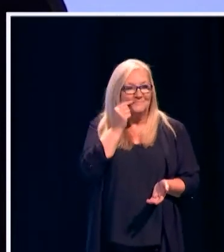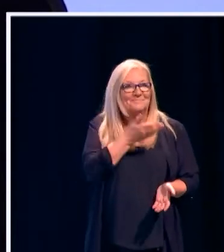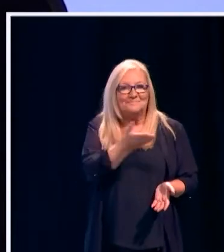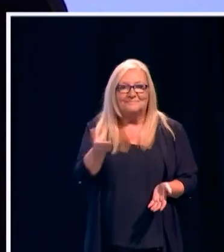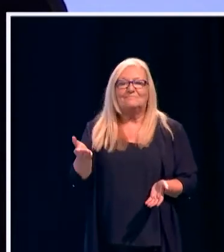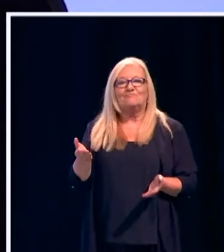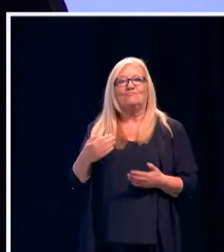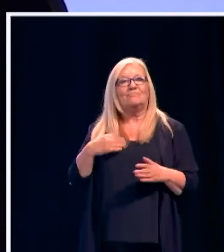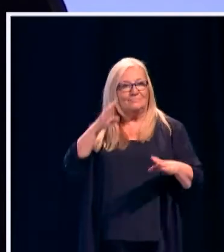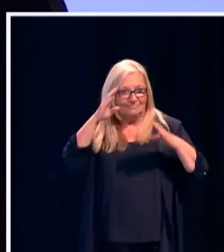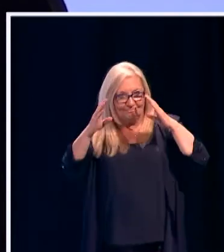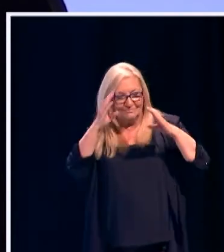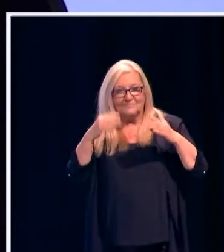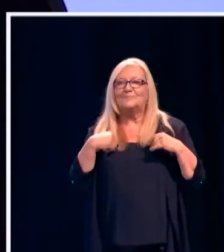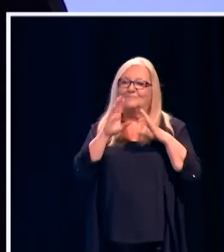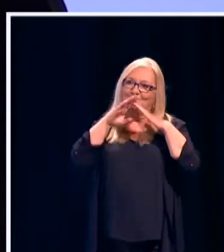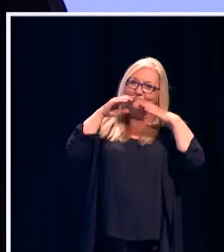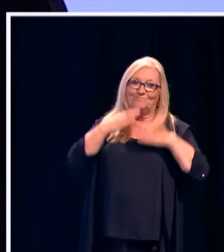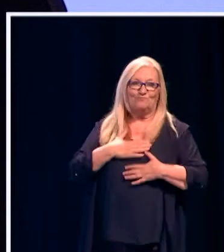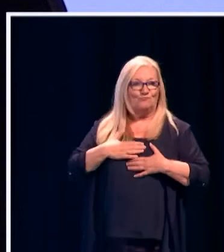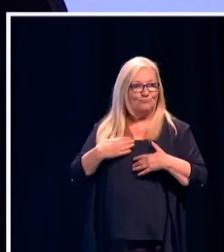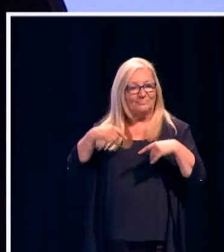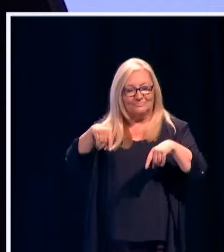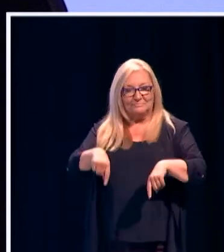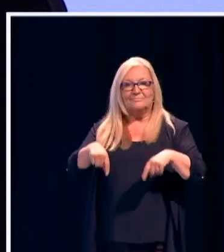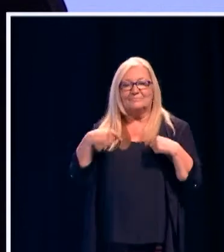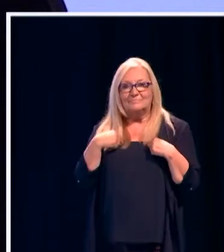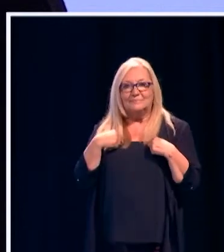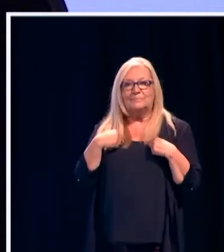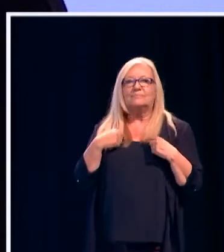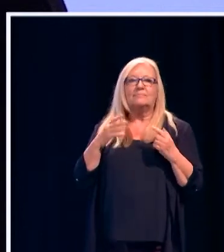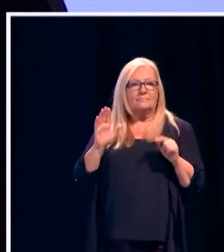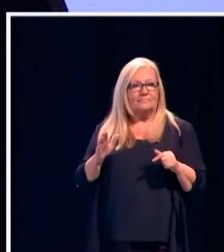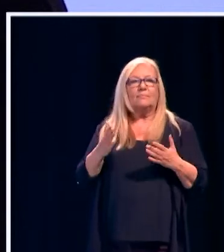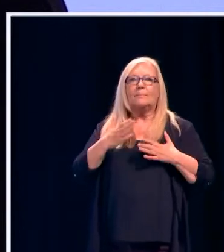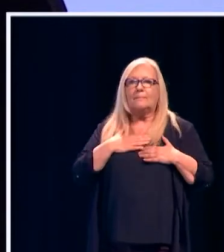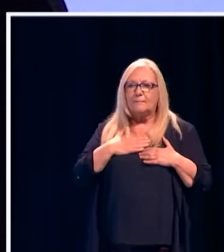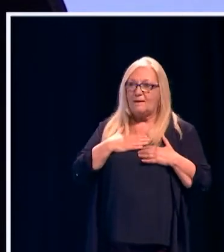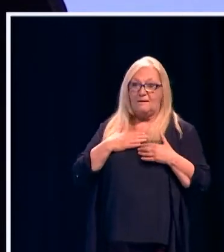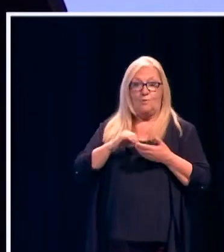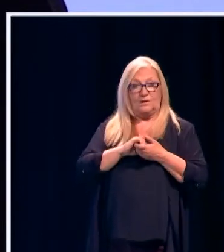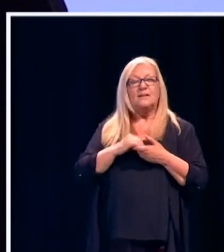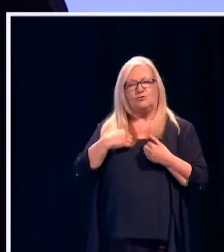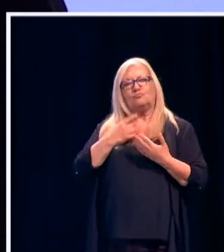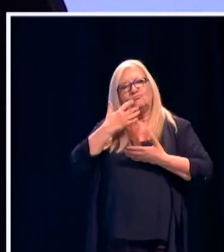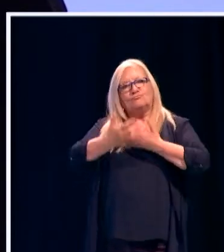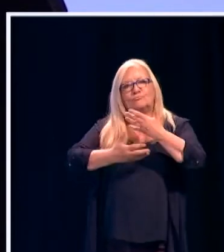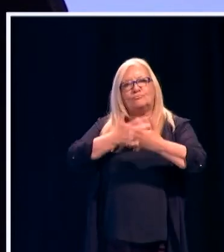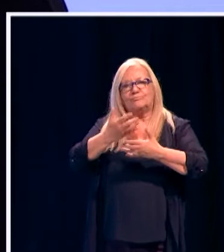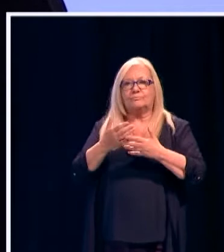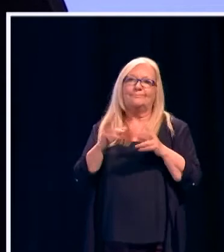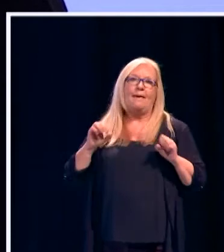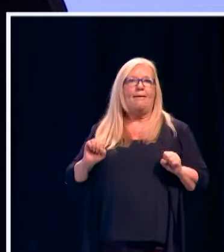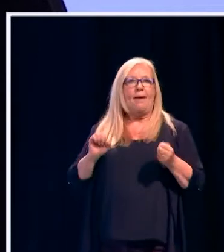I'm very glad to be here to share on how my organization, Access Bangladesh